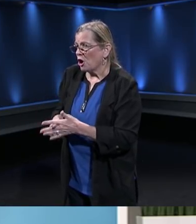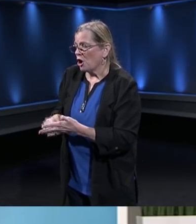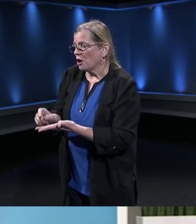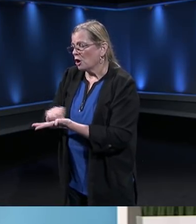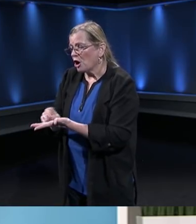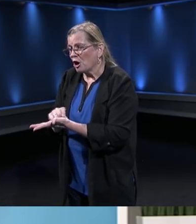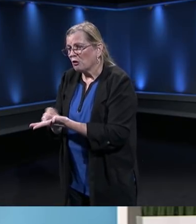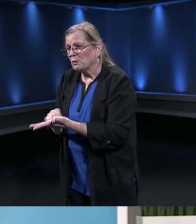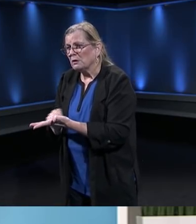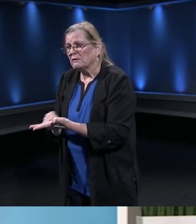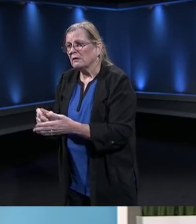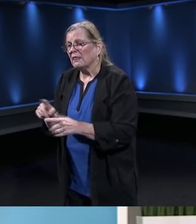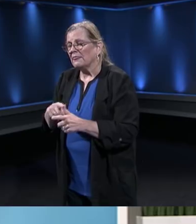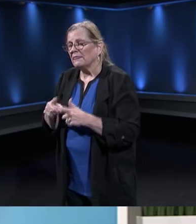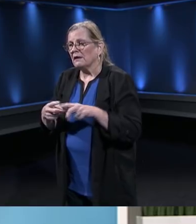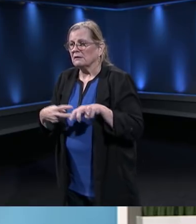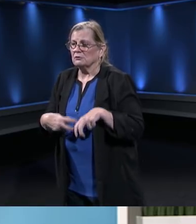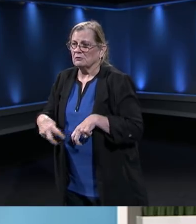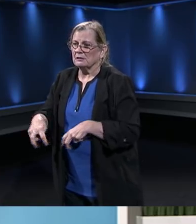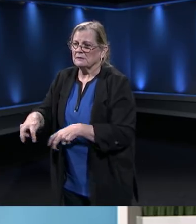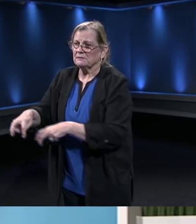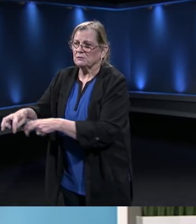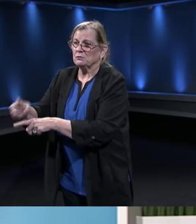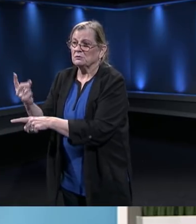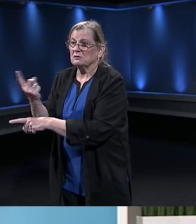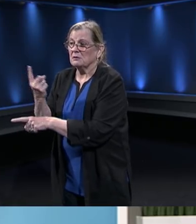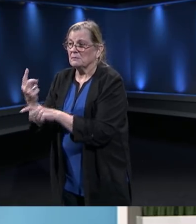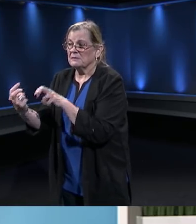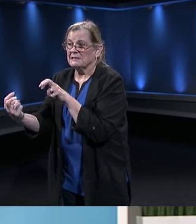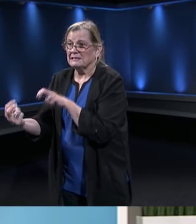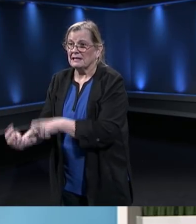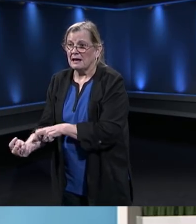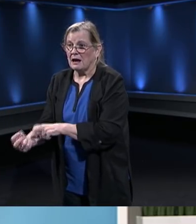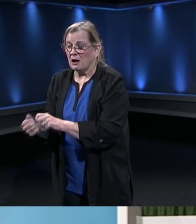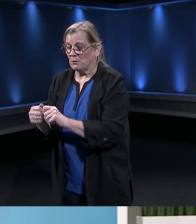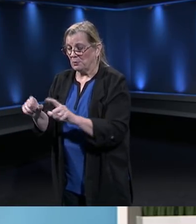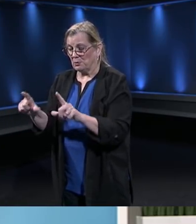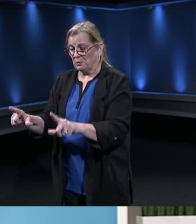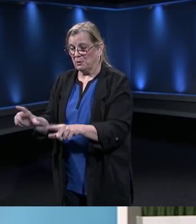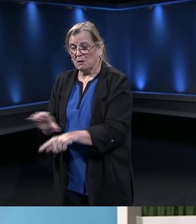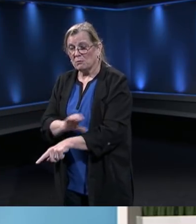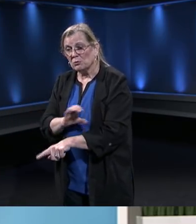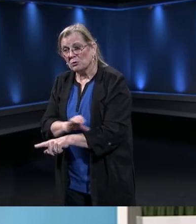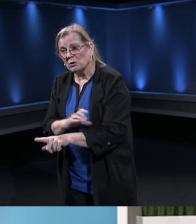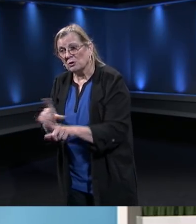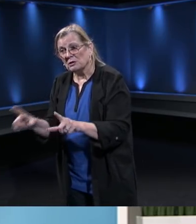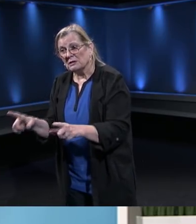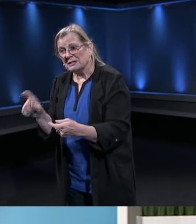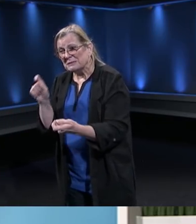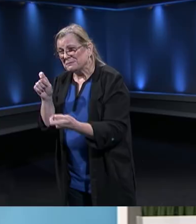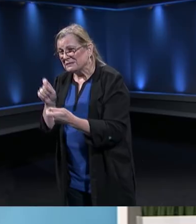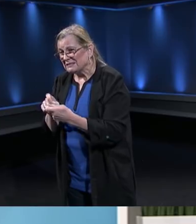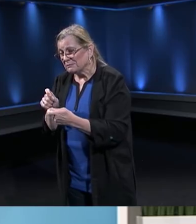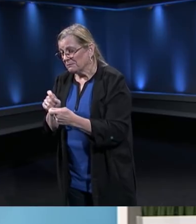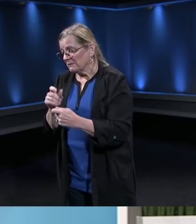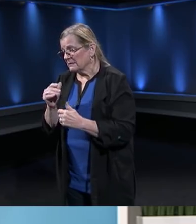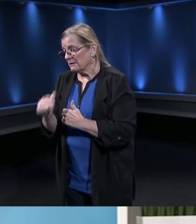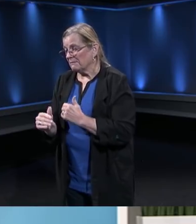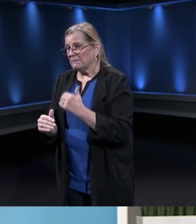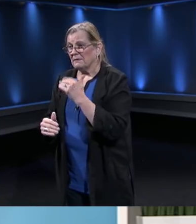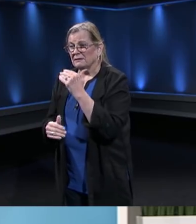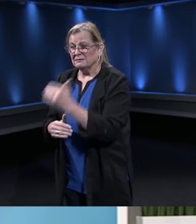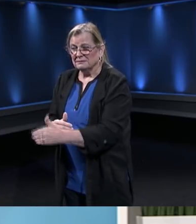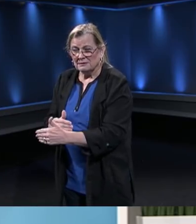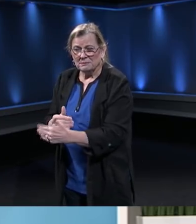phasing into sitting in front of the computer? Are there certain routines that you can put into place? I also think, and Dr.